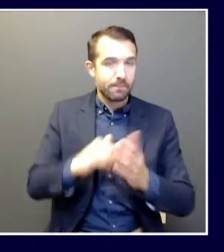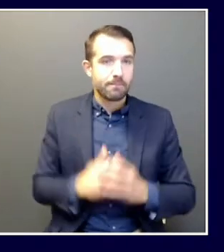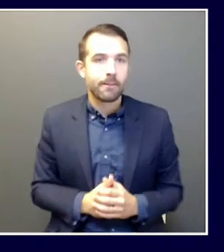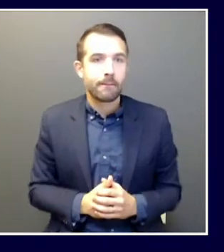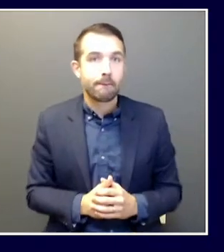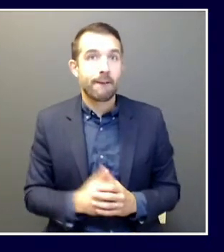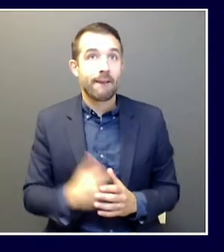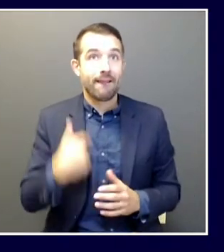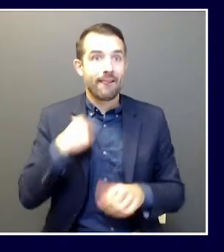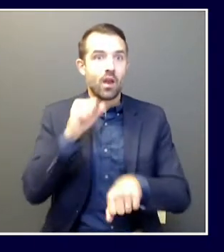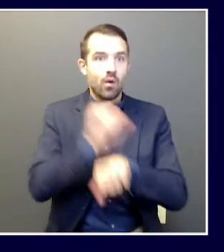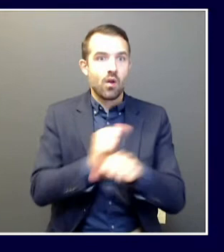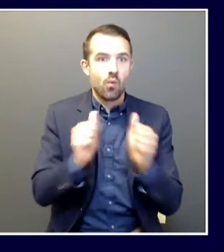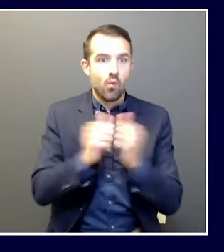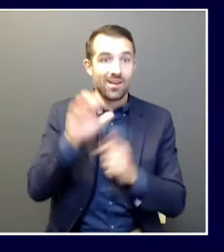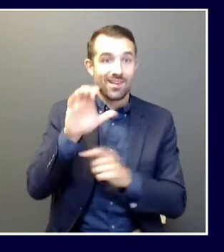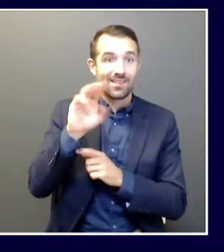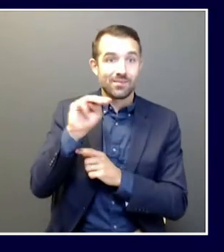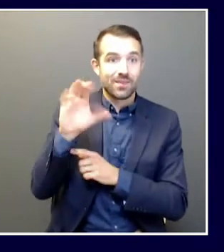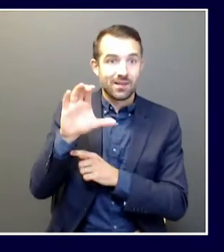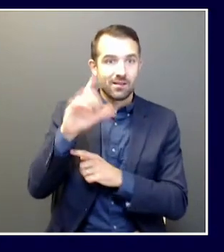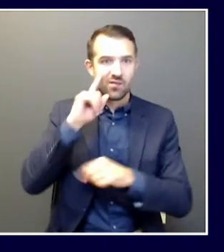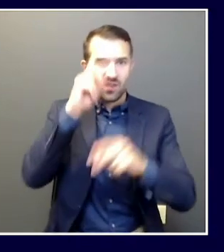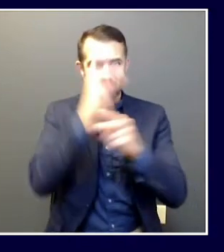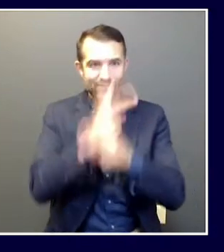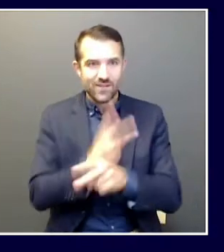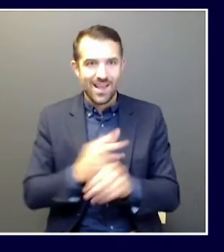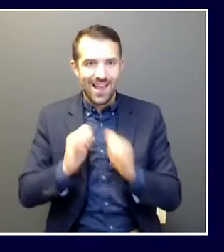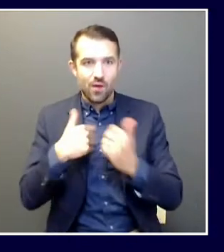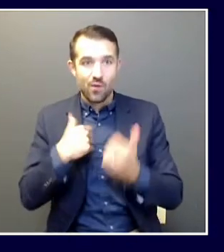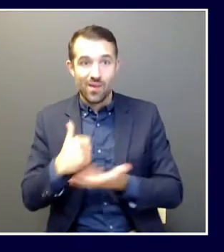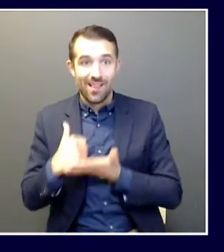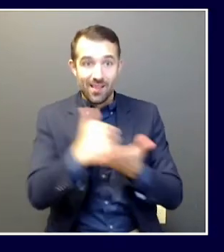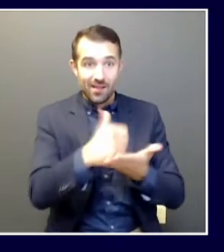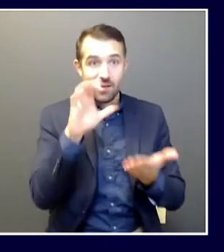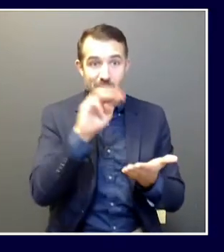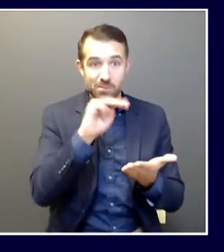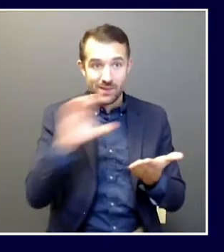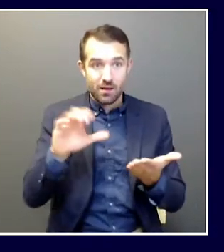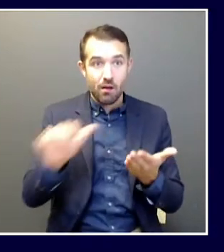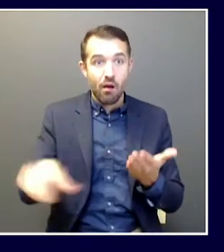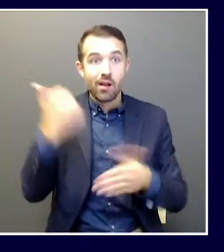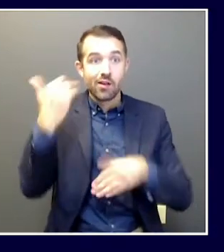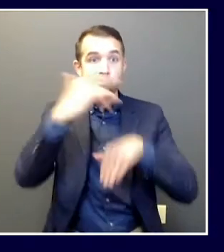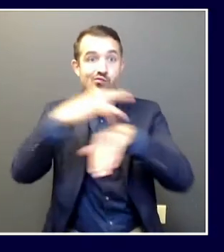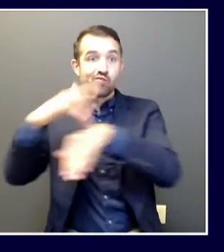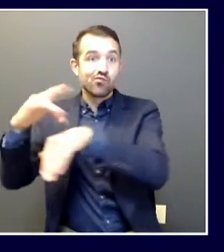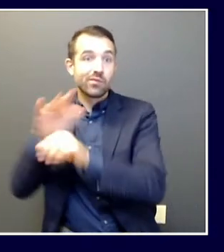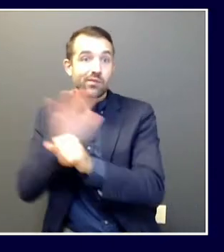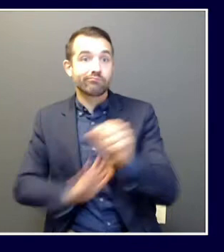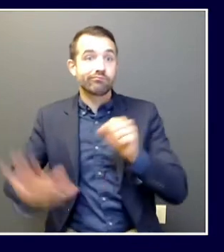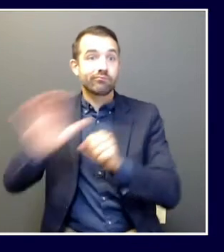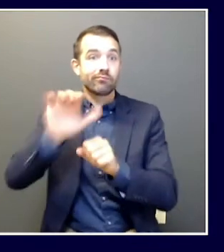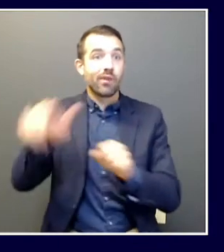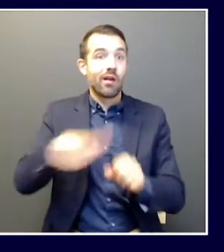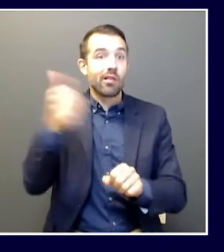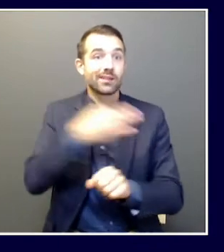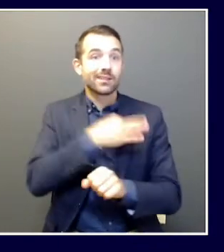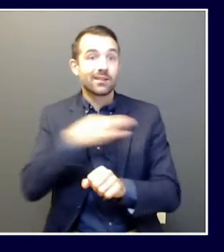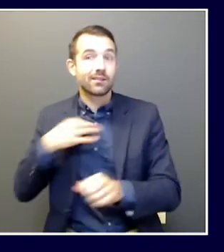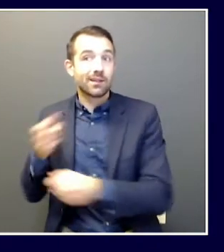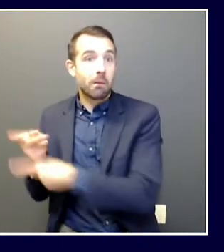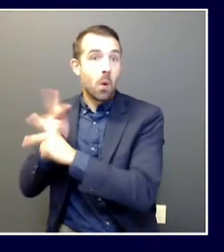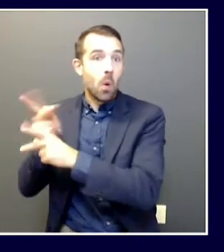try to figure out if we can help. Can we look at regional resources? Are there additional staff that we can help them bring on board?